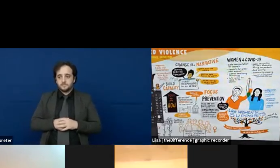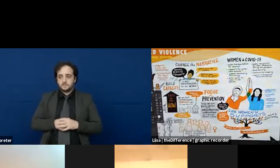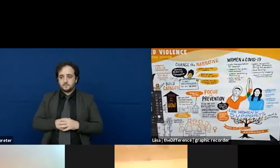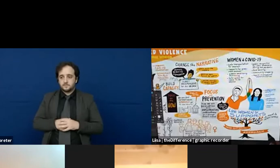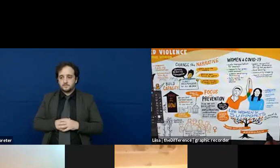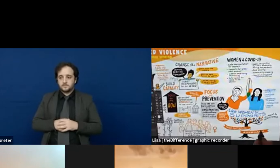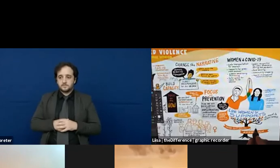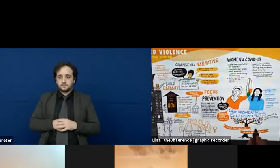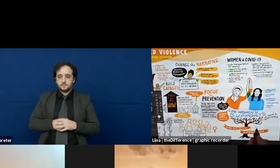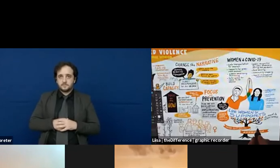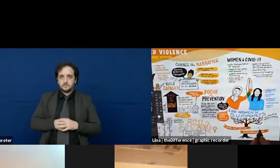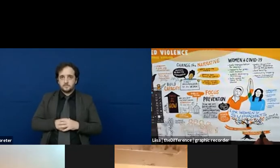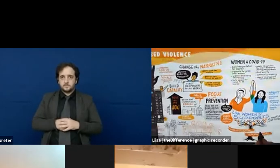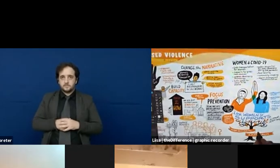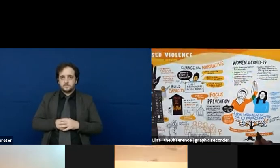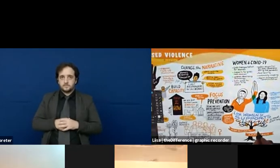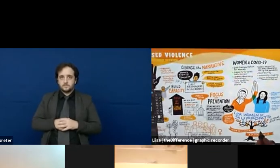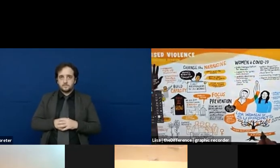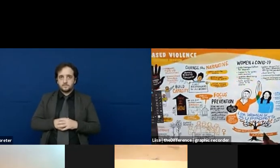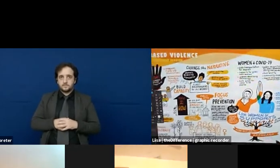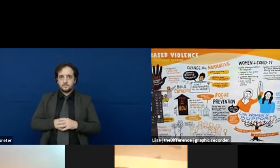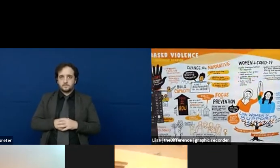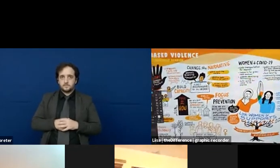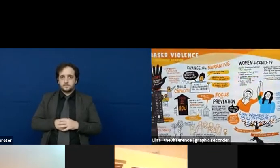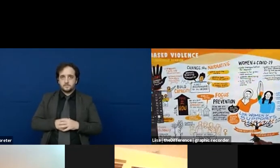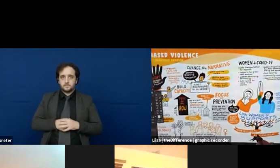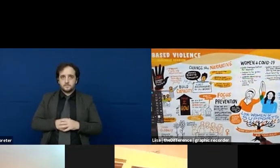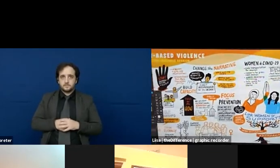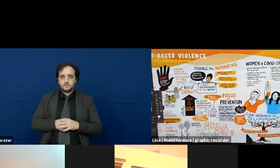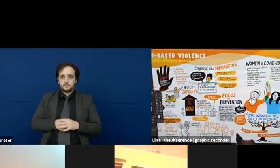Can you repeat for me? I did not hear that question.